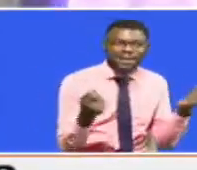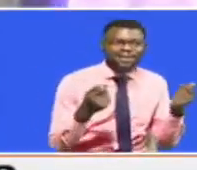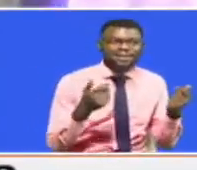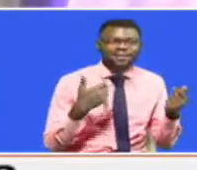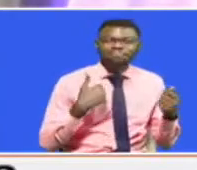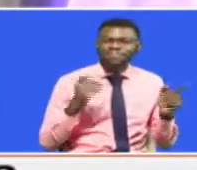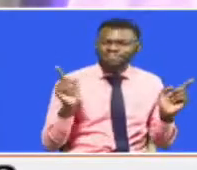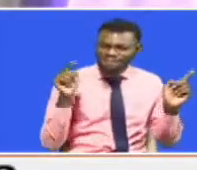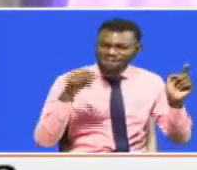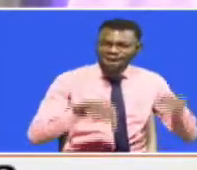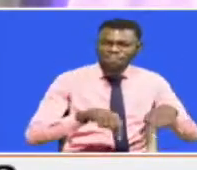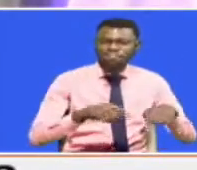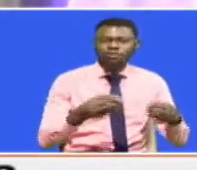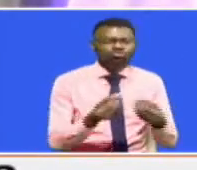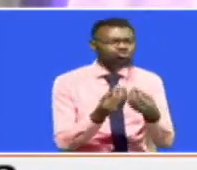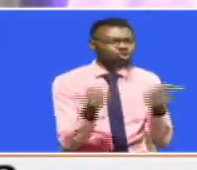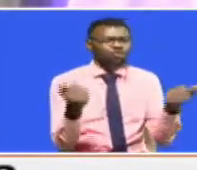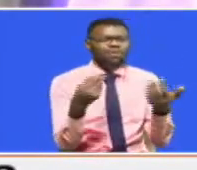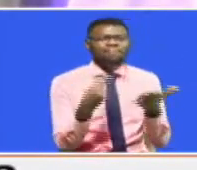pesa.